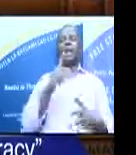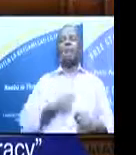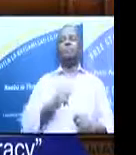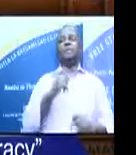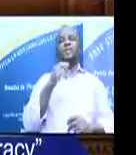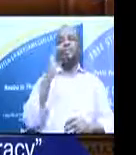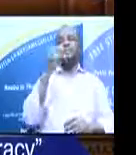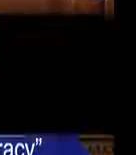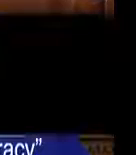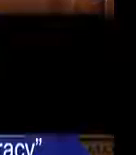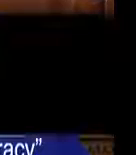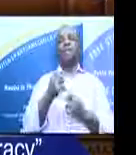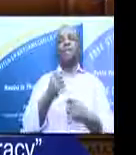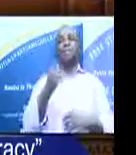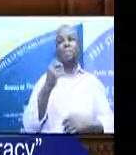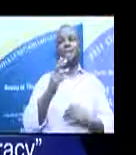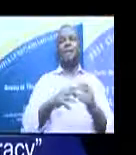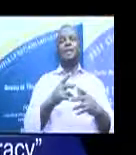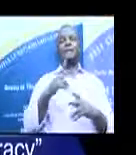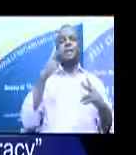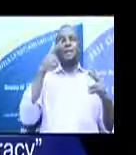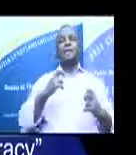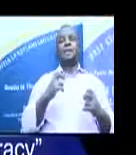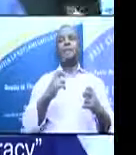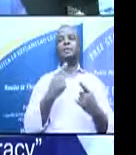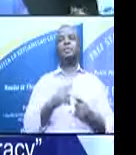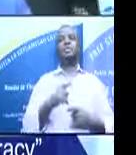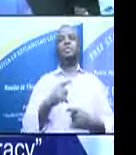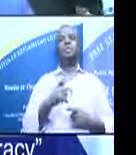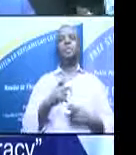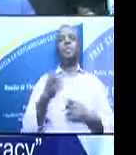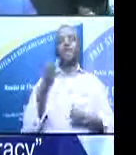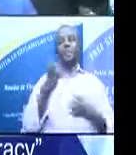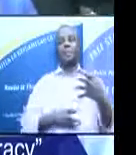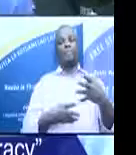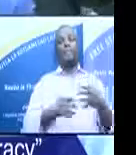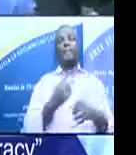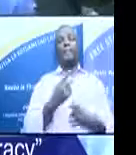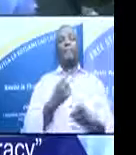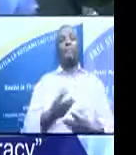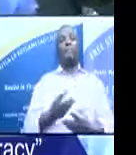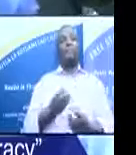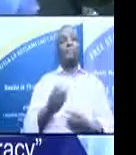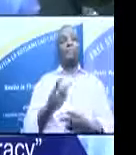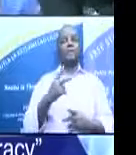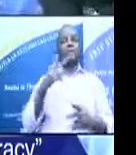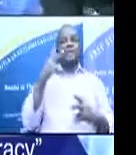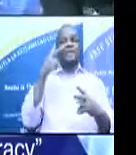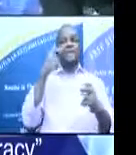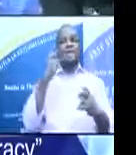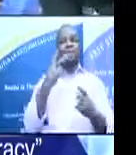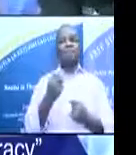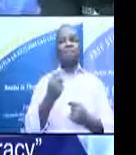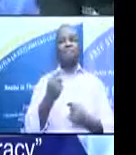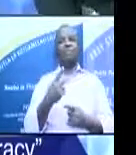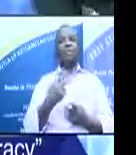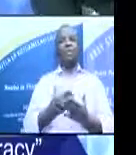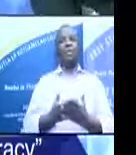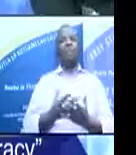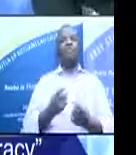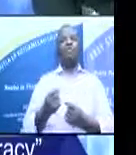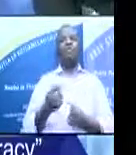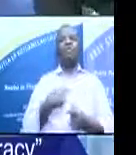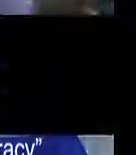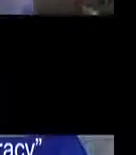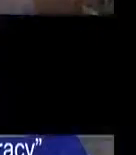sleep disorders, depression, and anxiety attacks. They are frustrated, to say the least. And then the